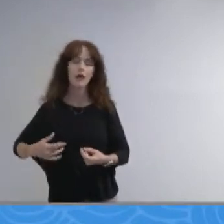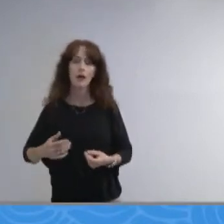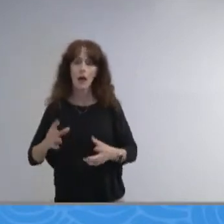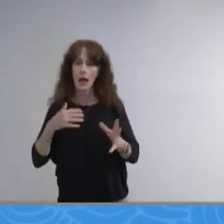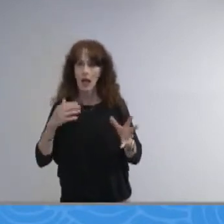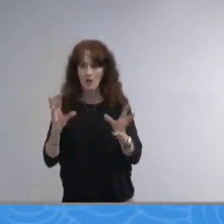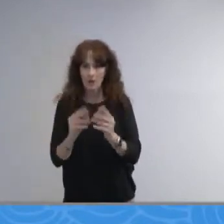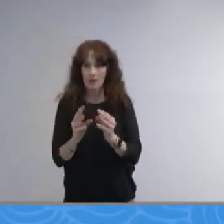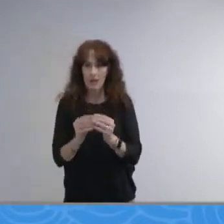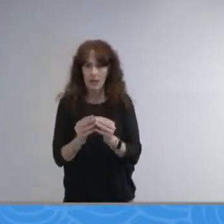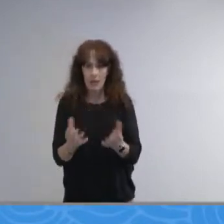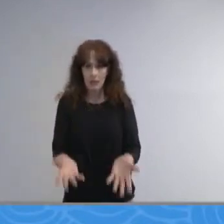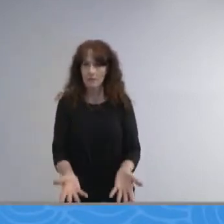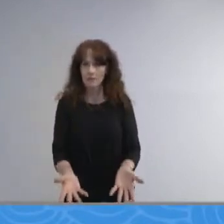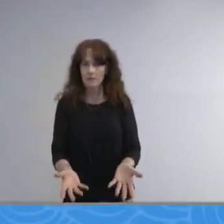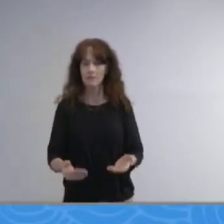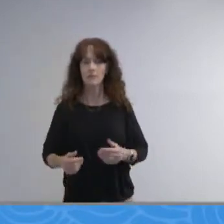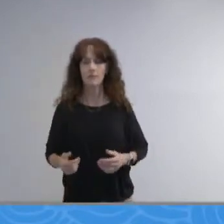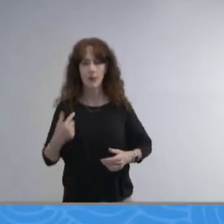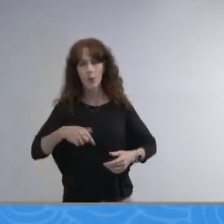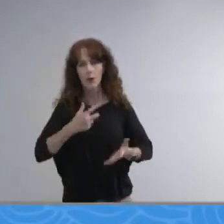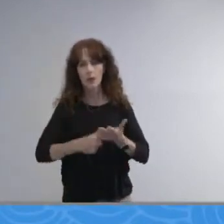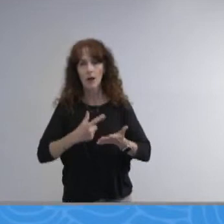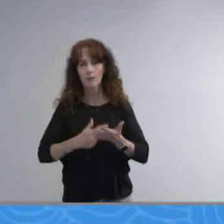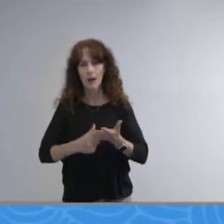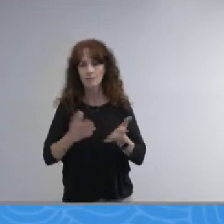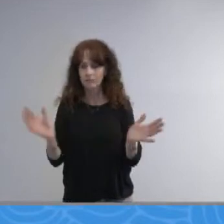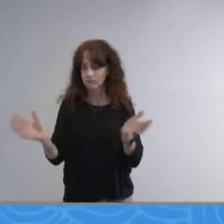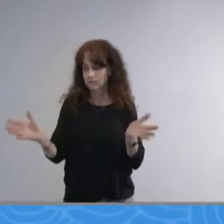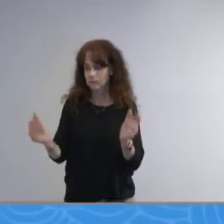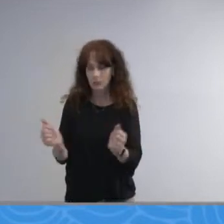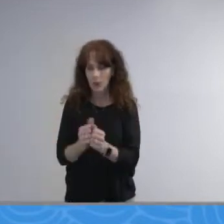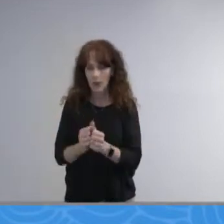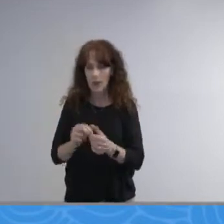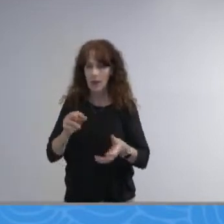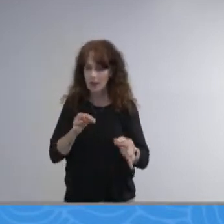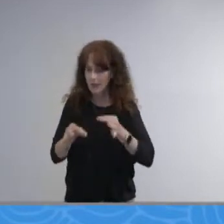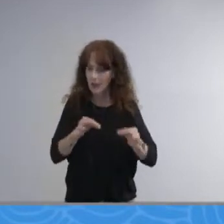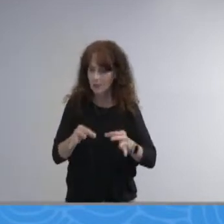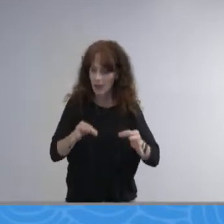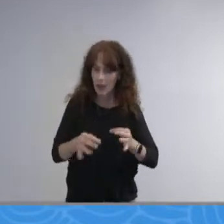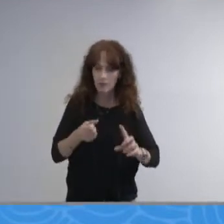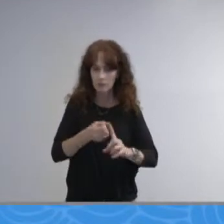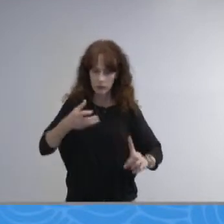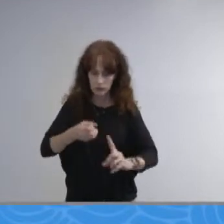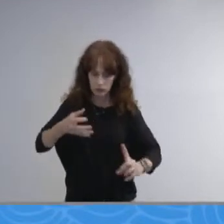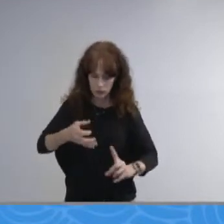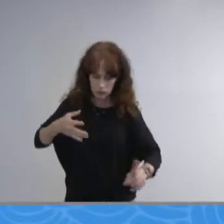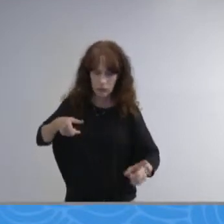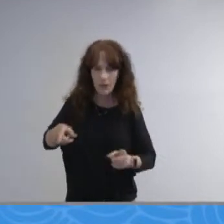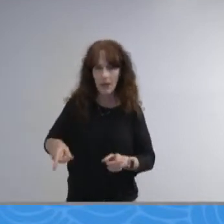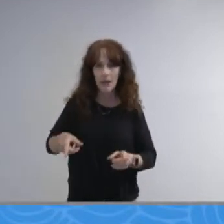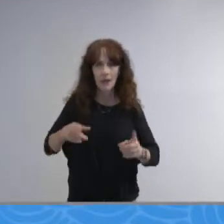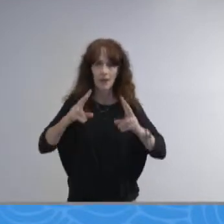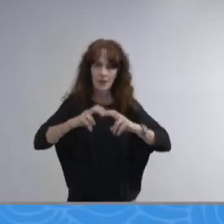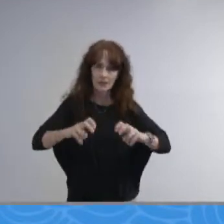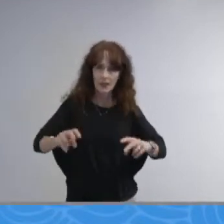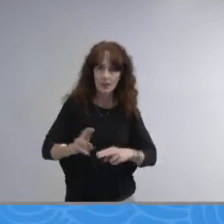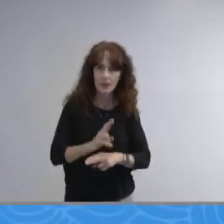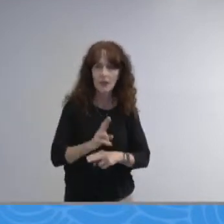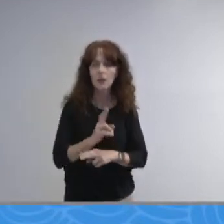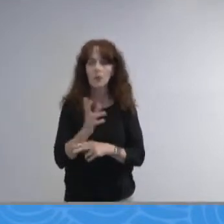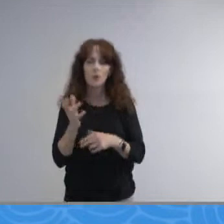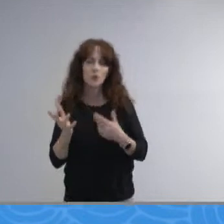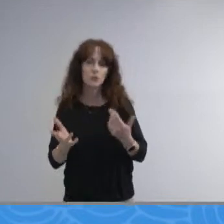have a meeting. So we talk about it together. This is what this explains. This is the assessment they